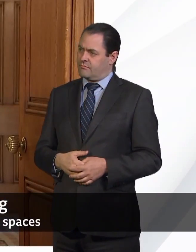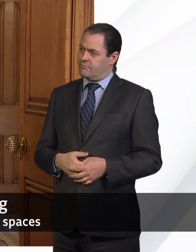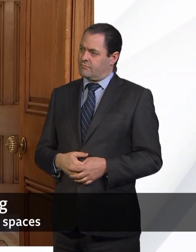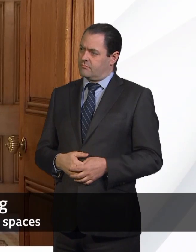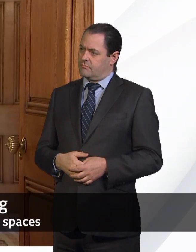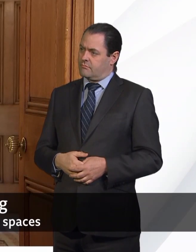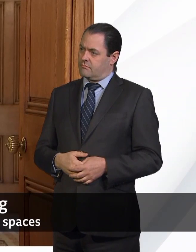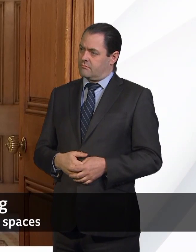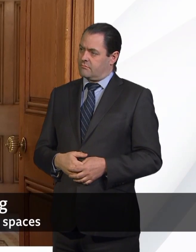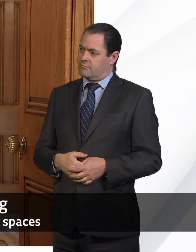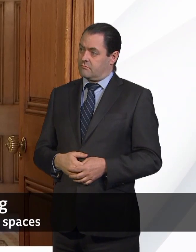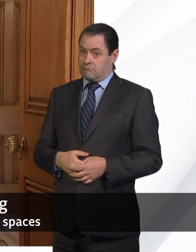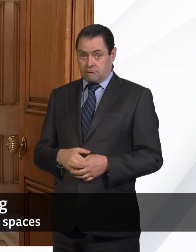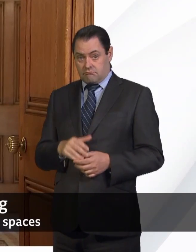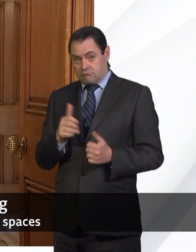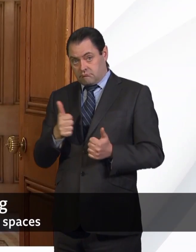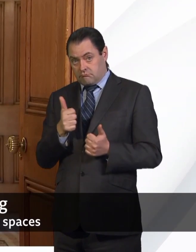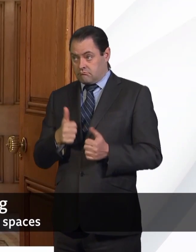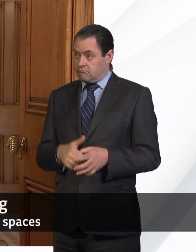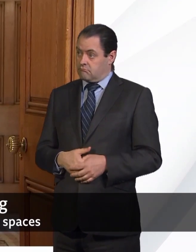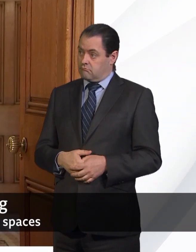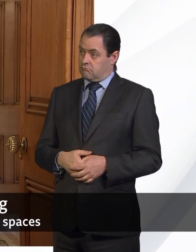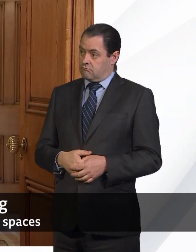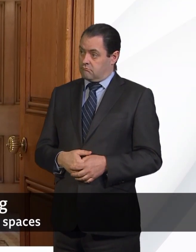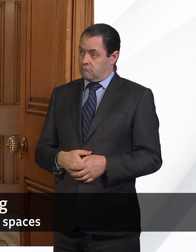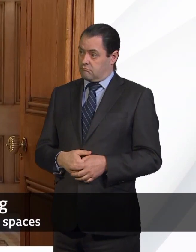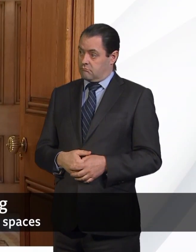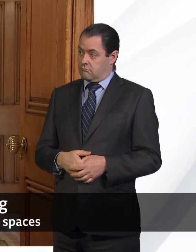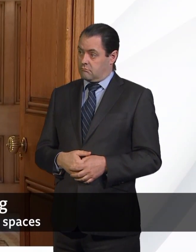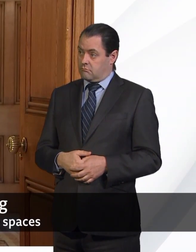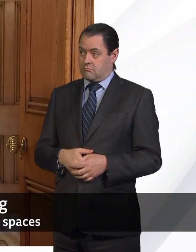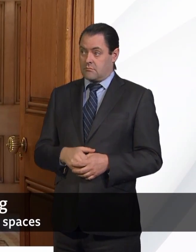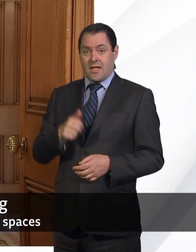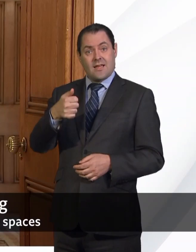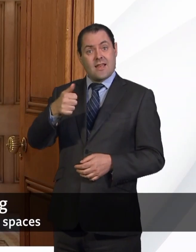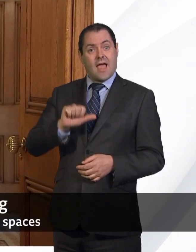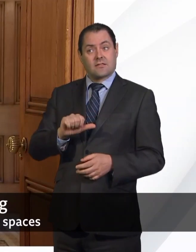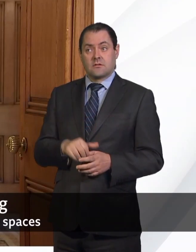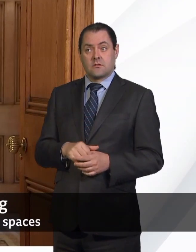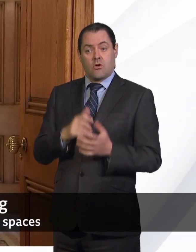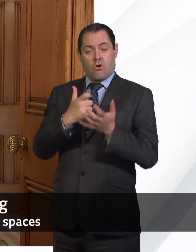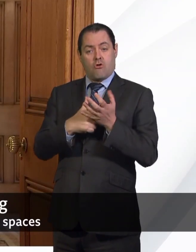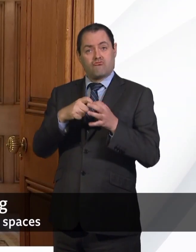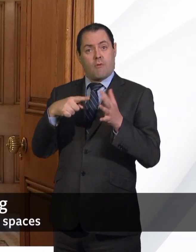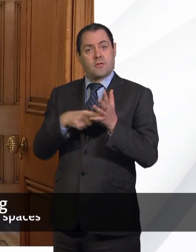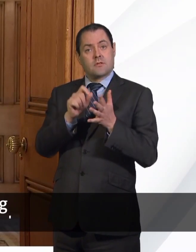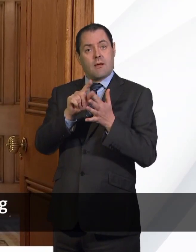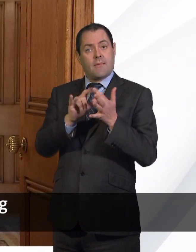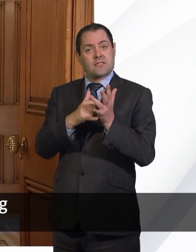argument. And if that's all right, Laura. And could we go now to Robert Peston of